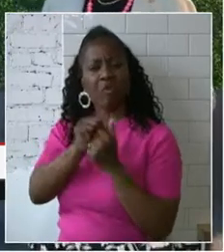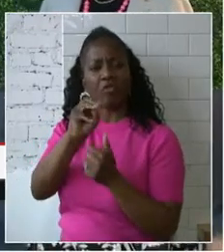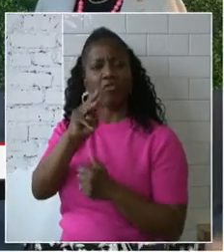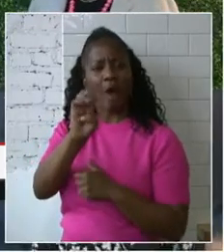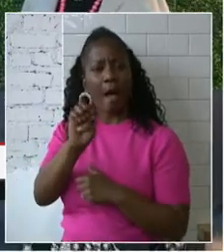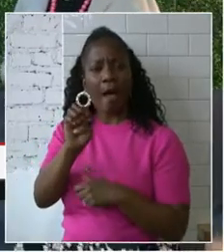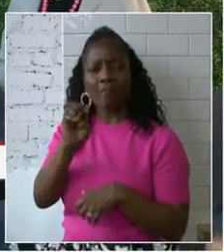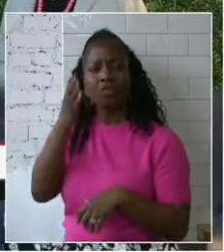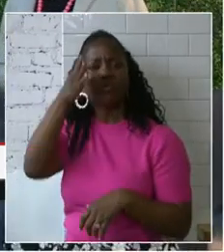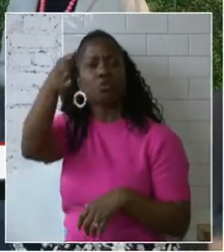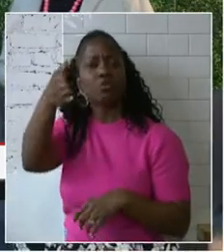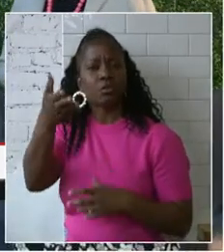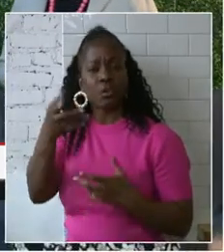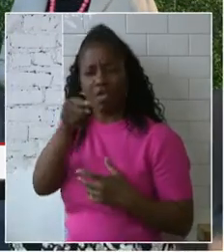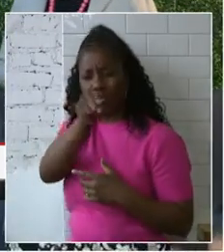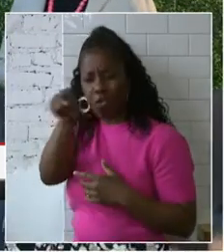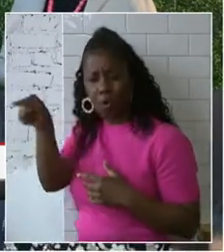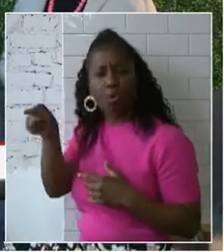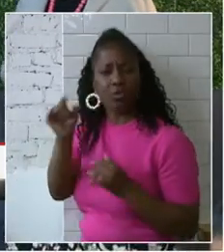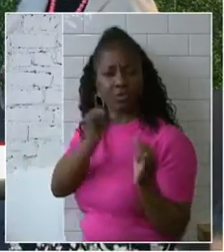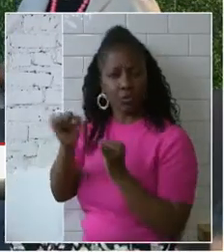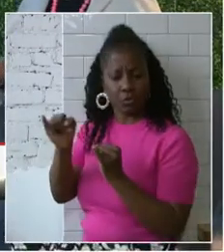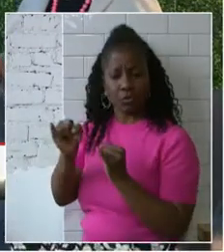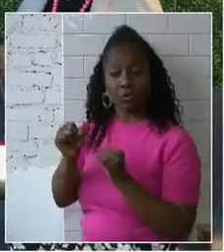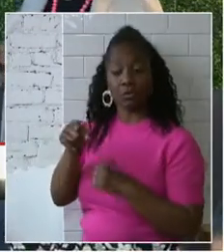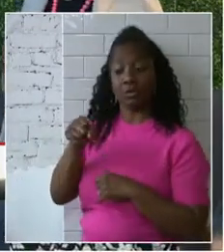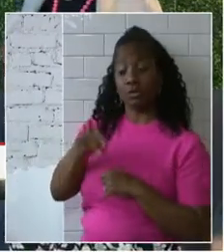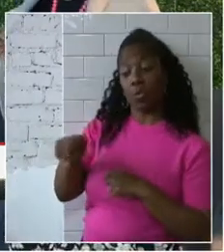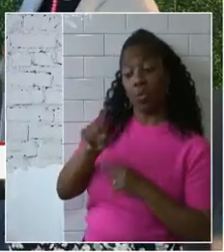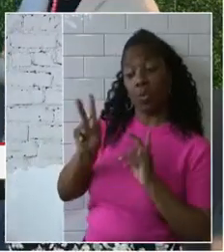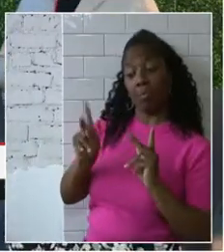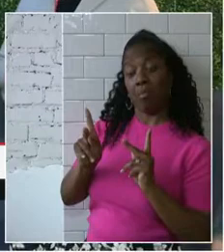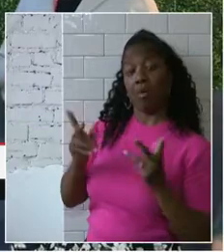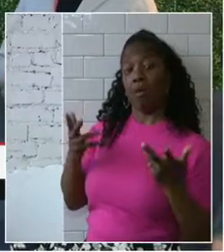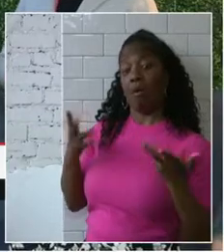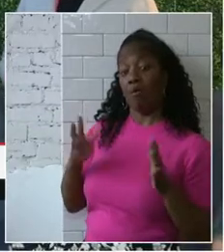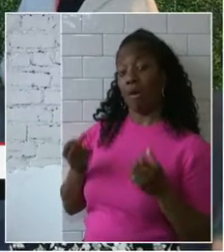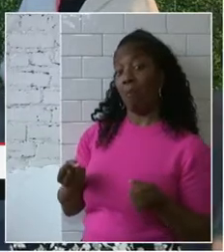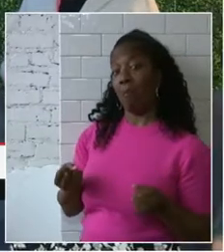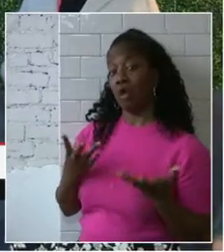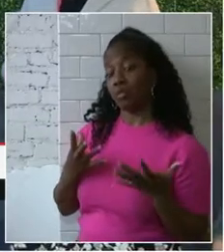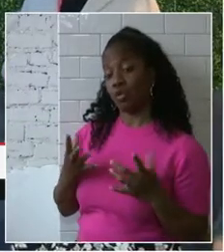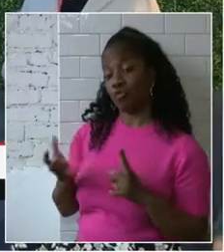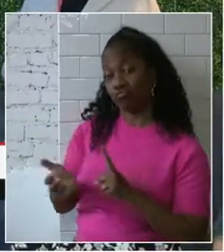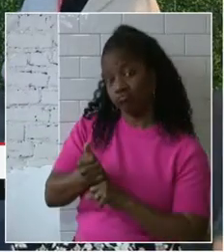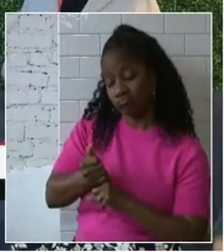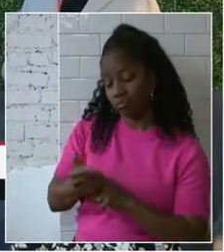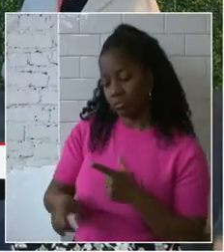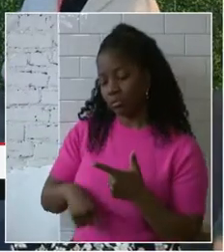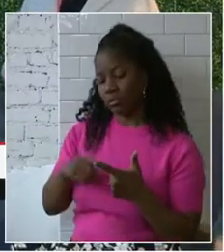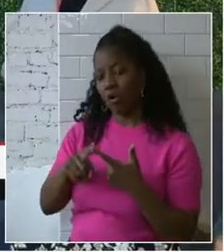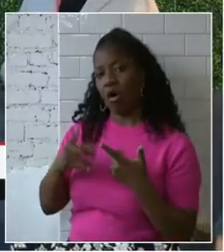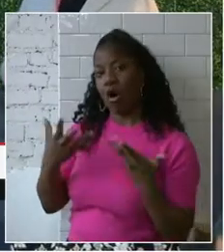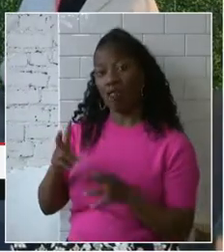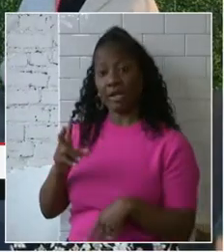future. And so what we know is that those persons who have had multiple arrests or who have been victims in the past are the